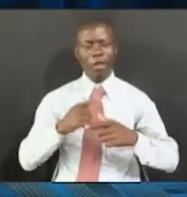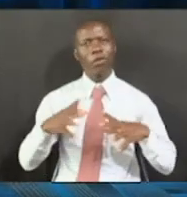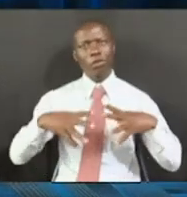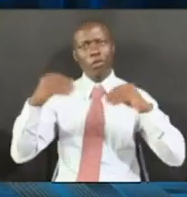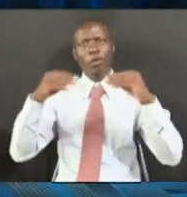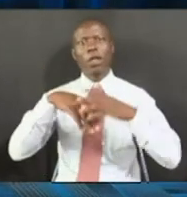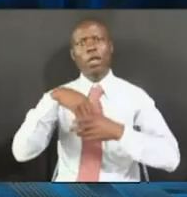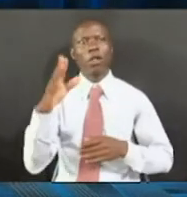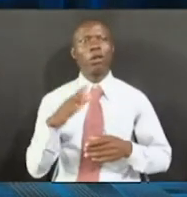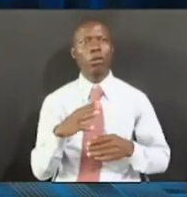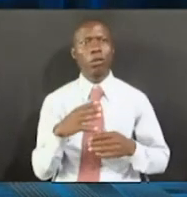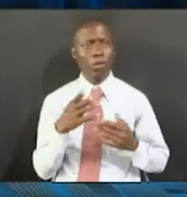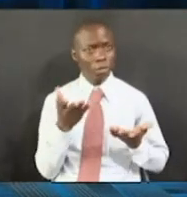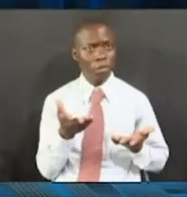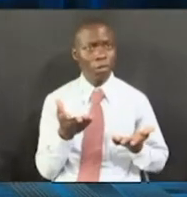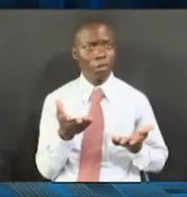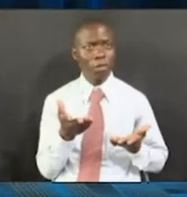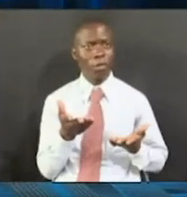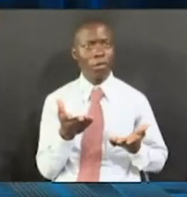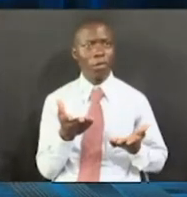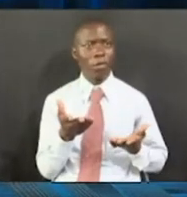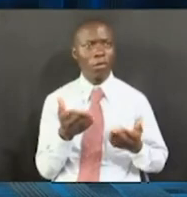Is this thing working?